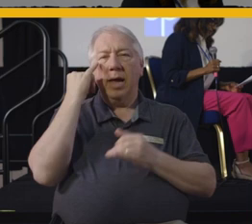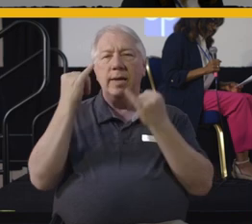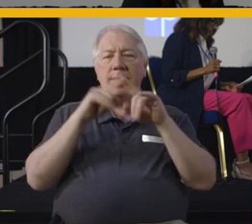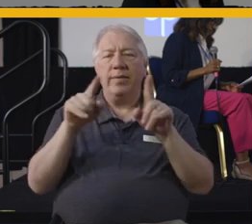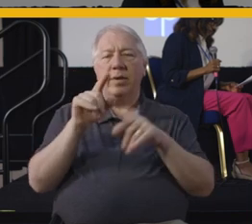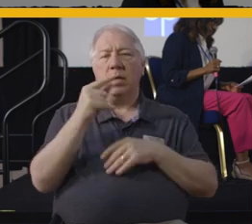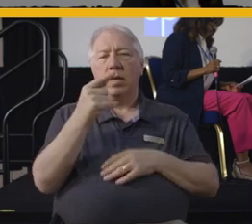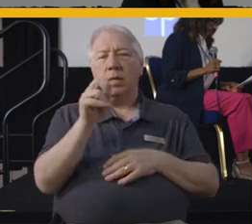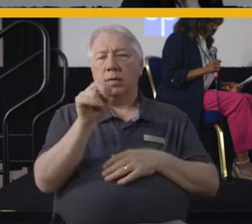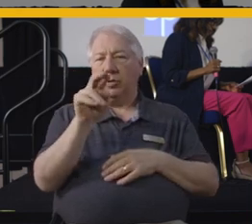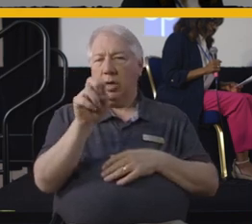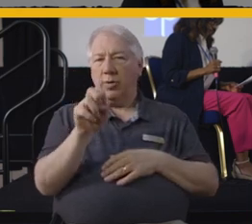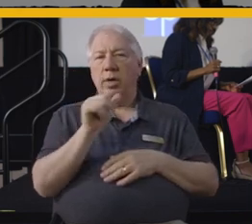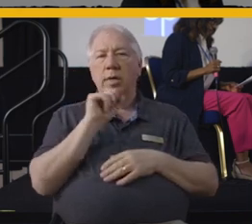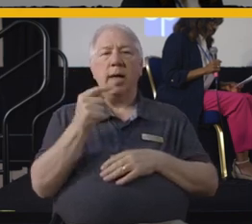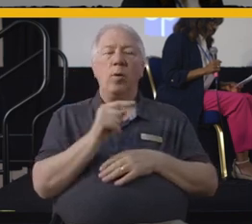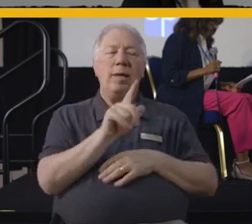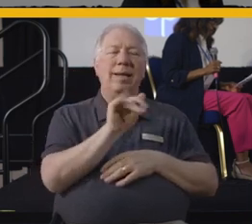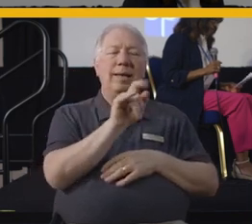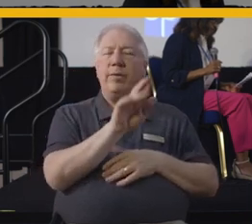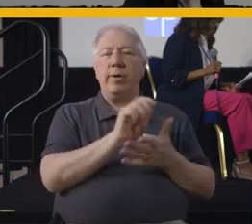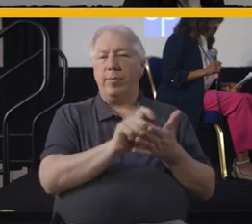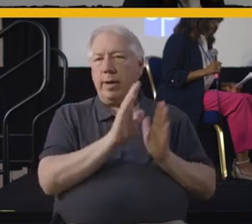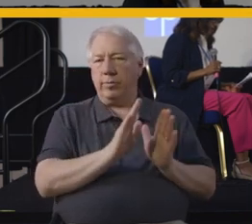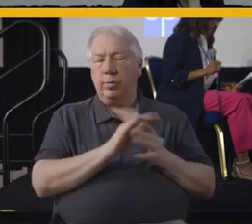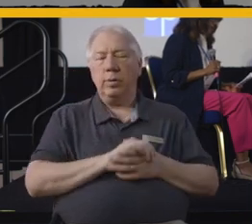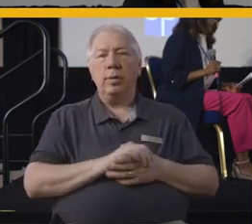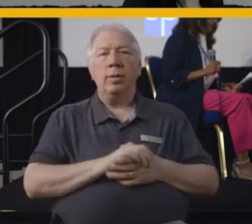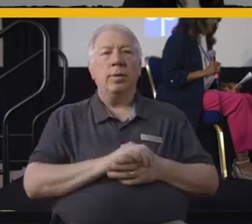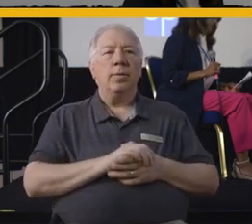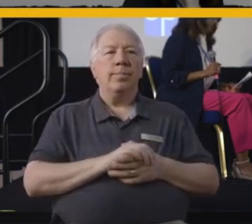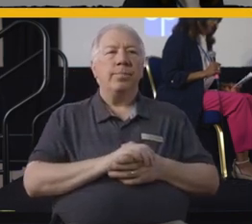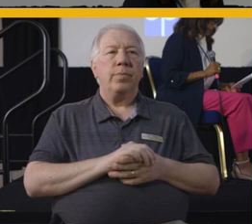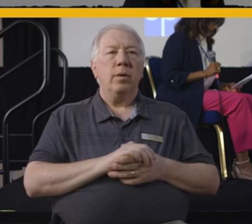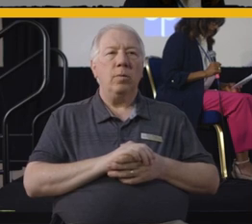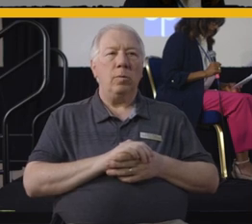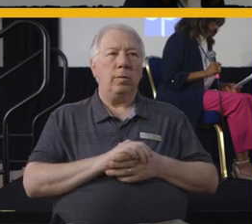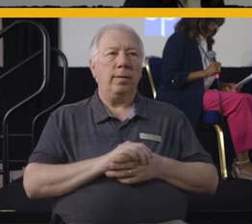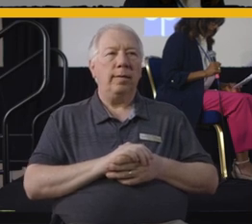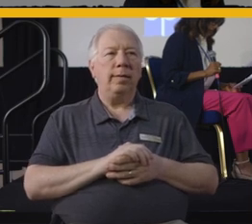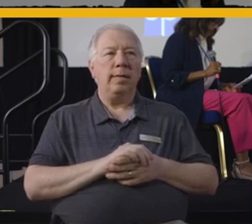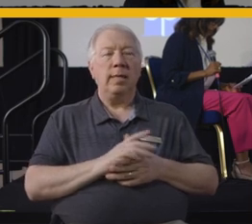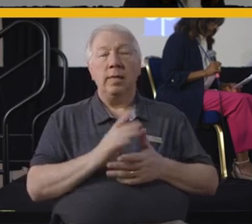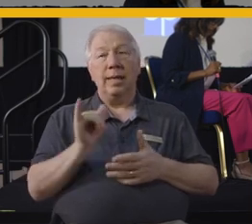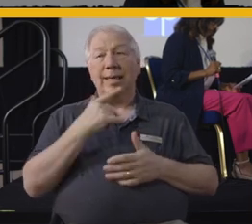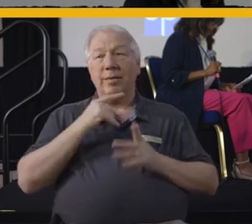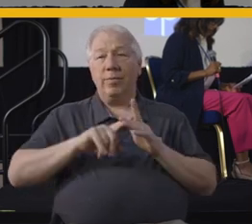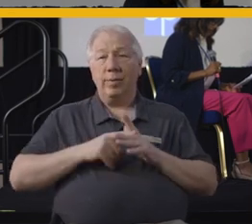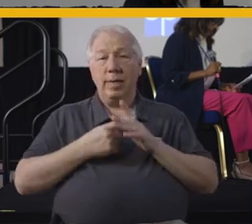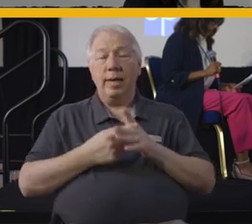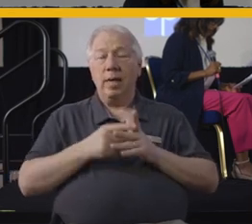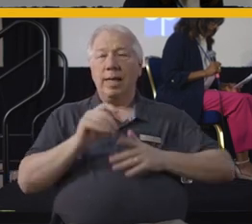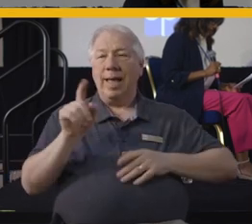different genres so that it wasn't just literary writers. You know, and just sort of like Bill had said from the get-go, you know,